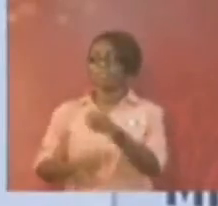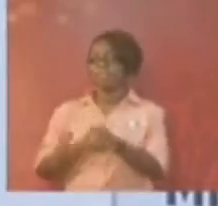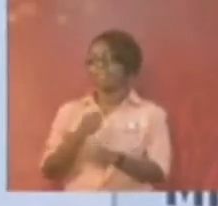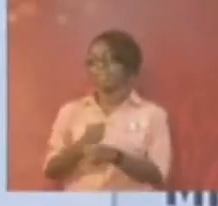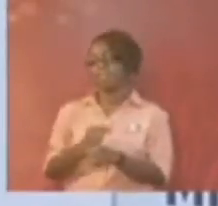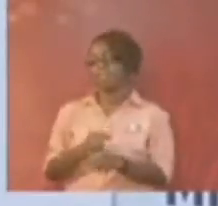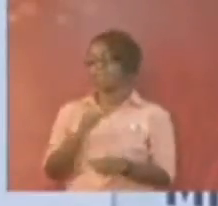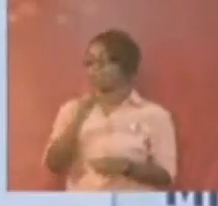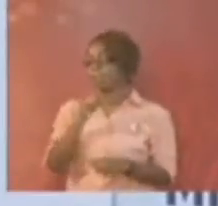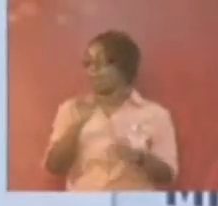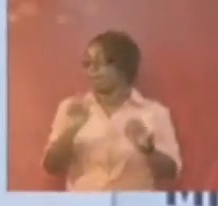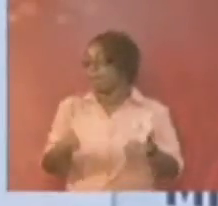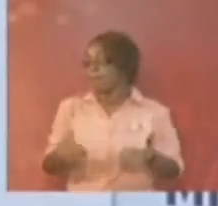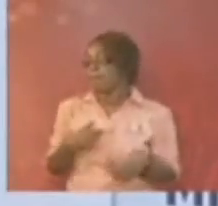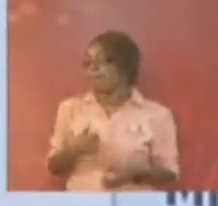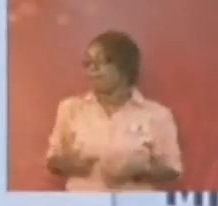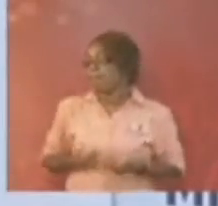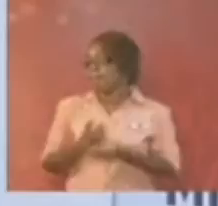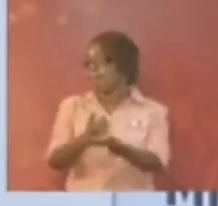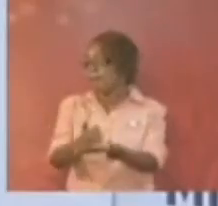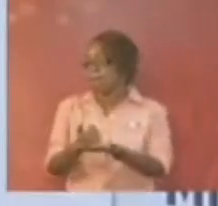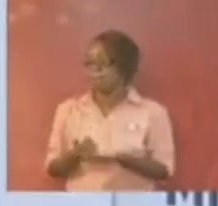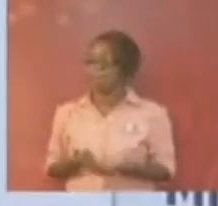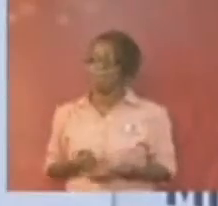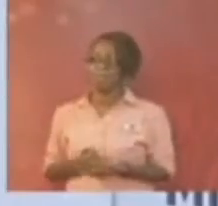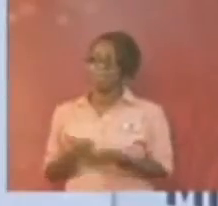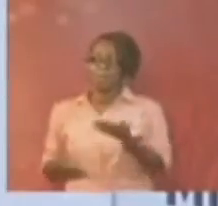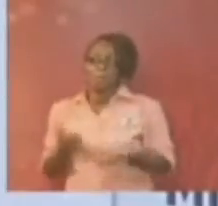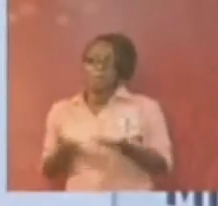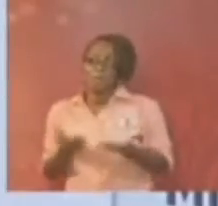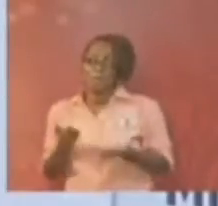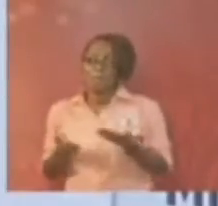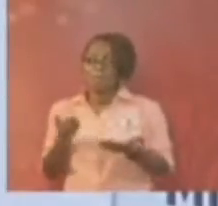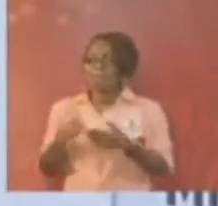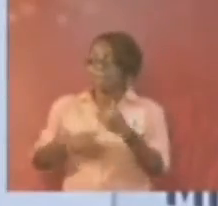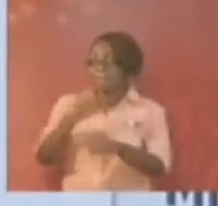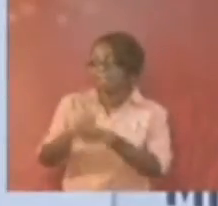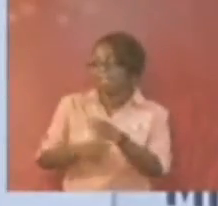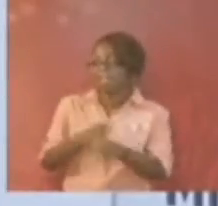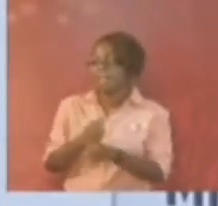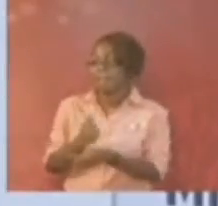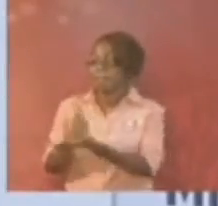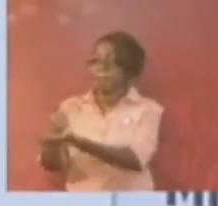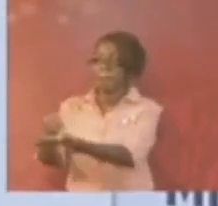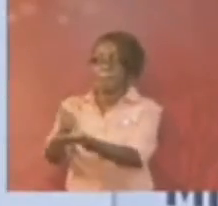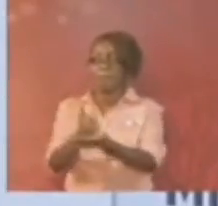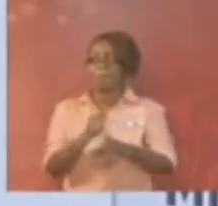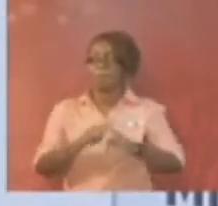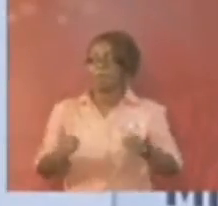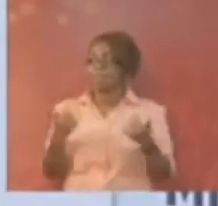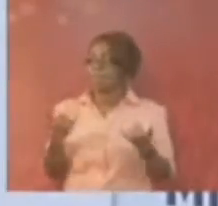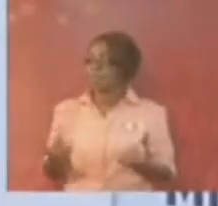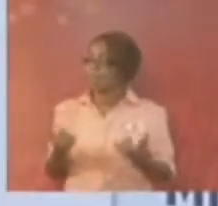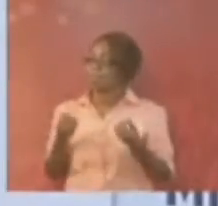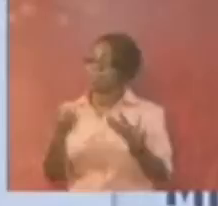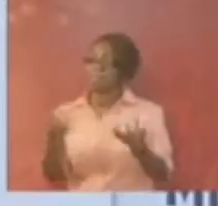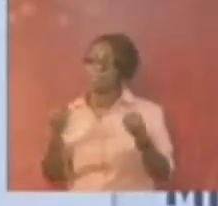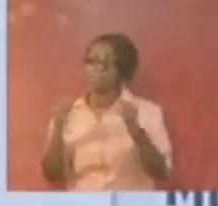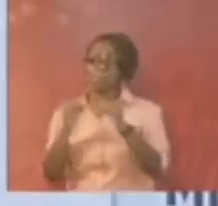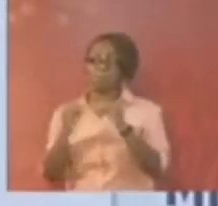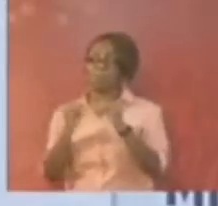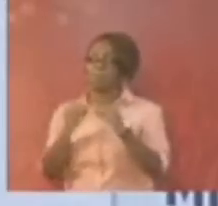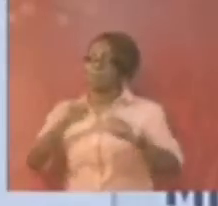little more than you normally do, because we have a lot more hurting people this Christmas, and we can all do a little bit to brighten